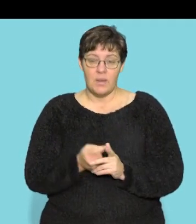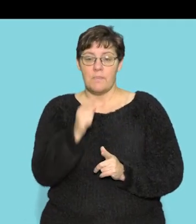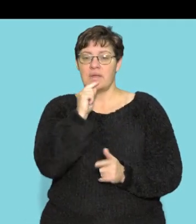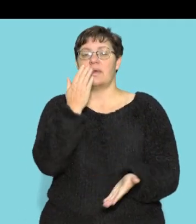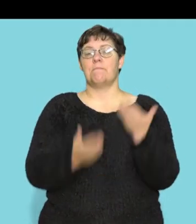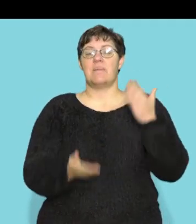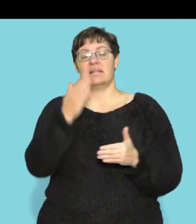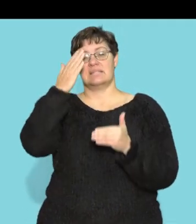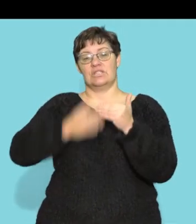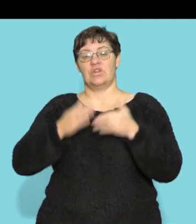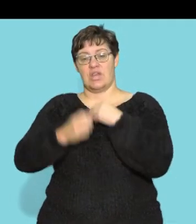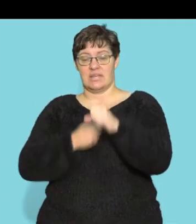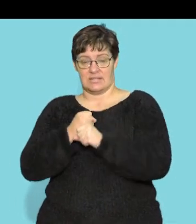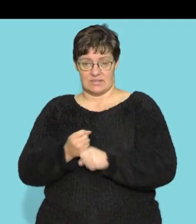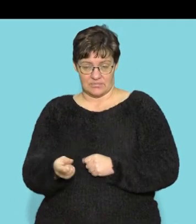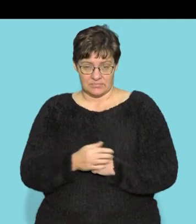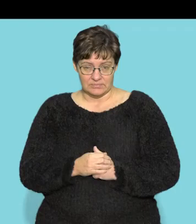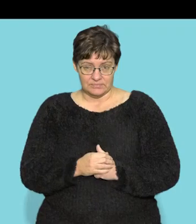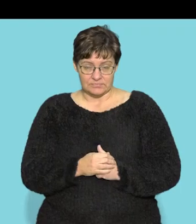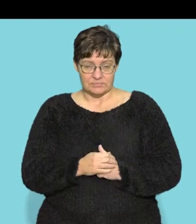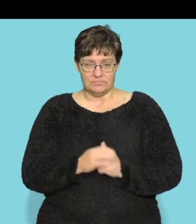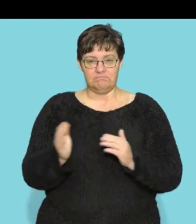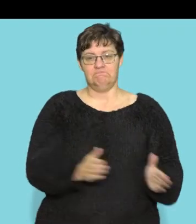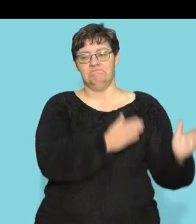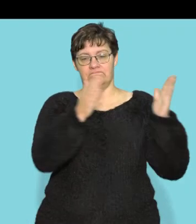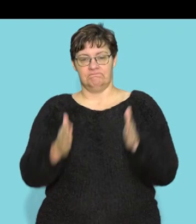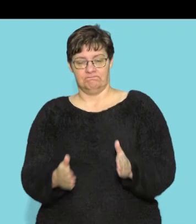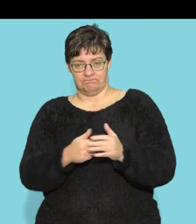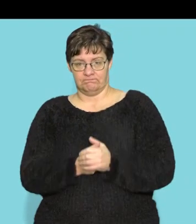your balance at the end of the year. Next note